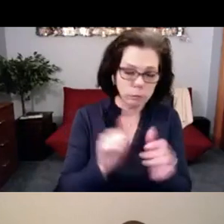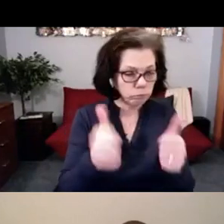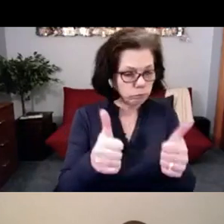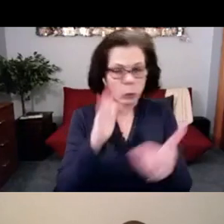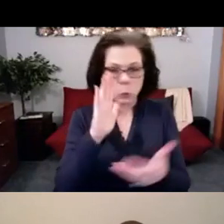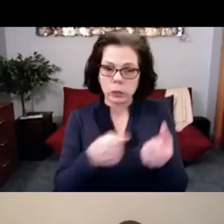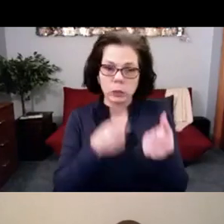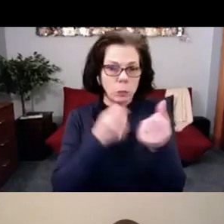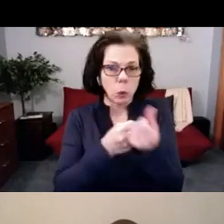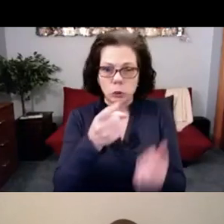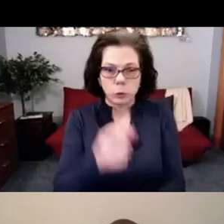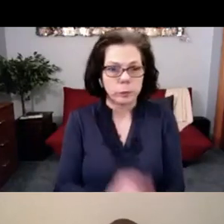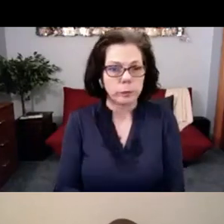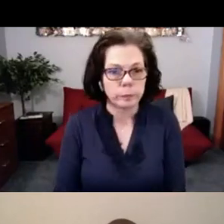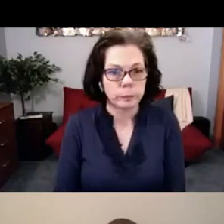that.